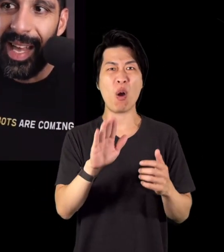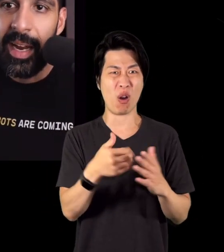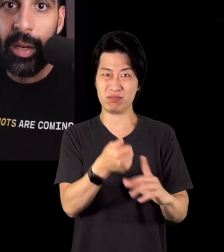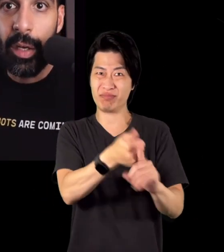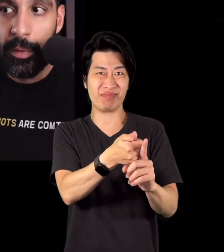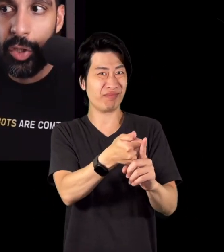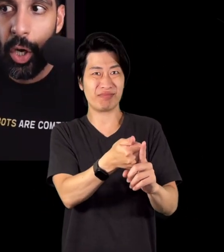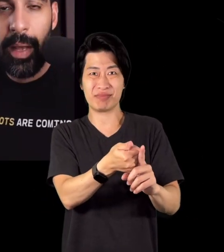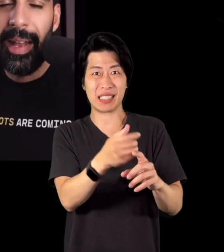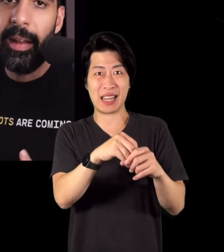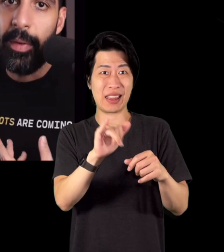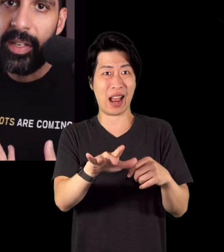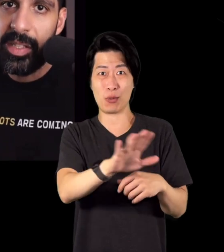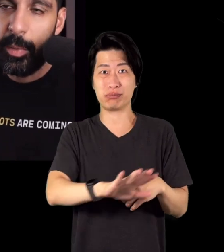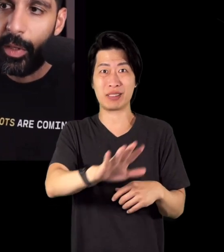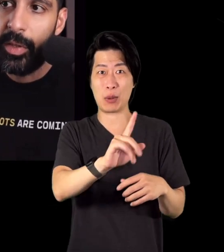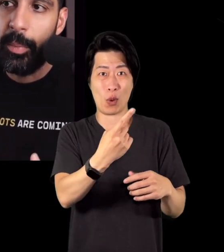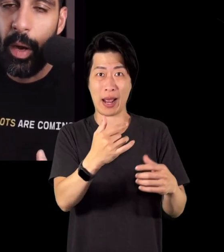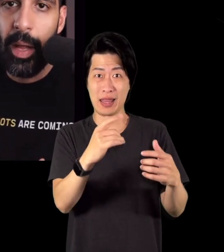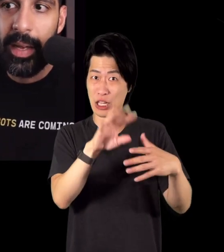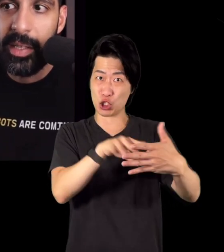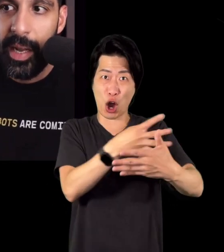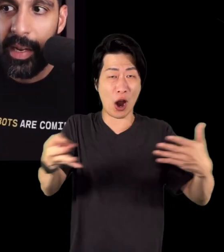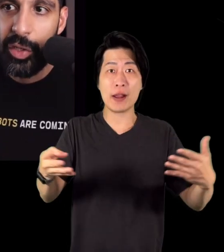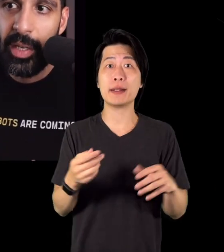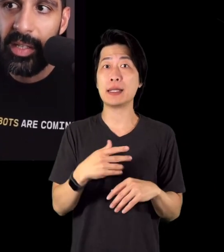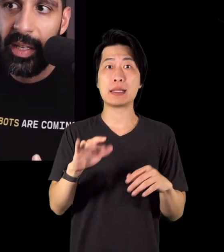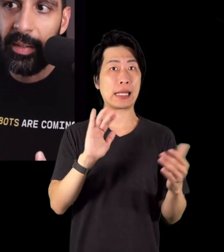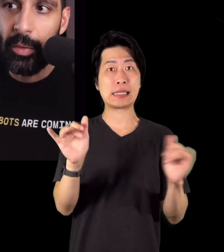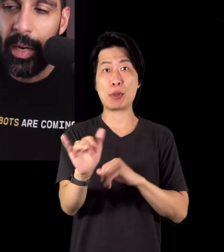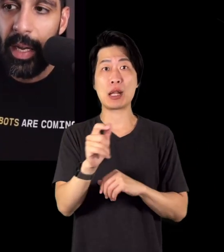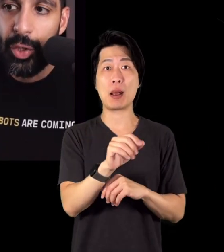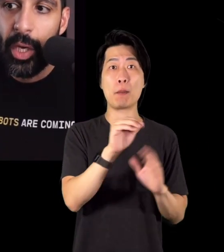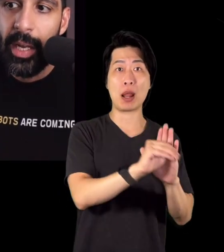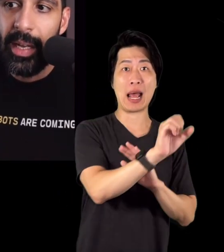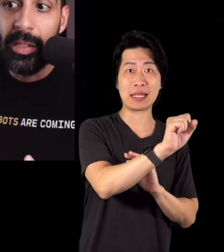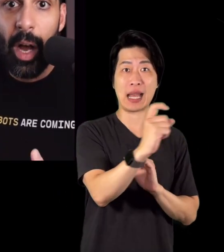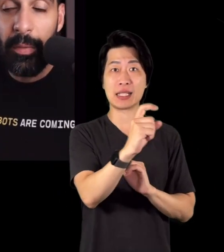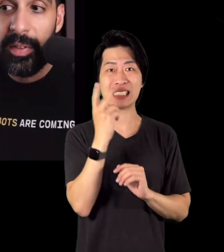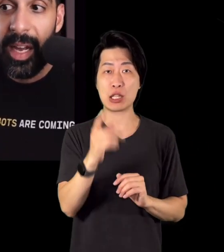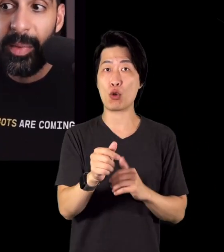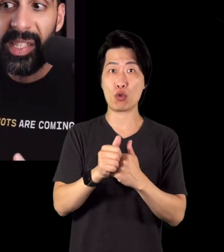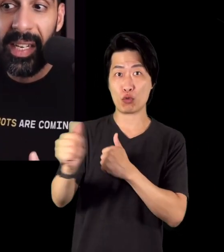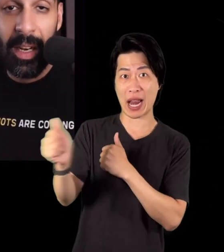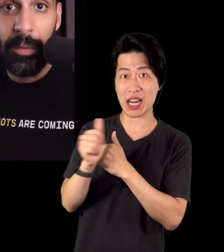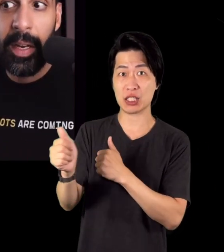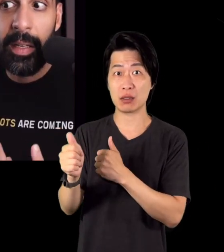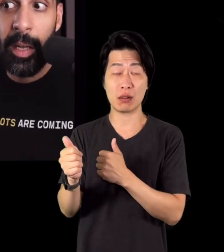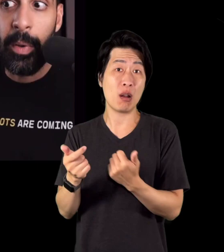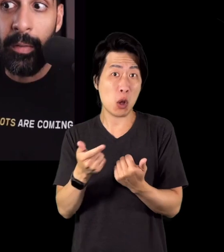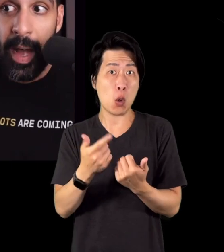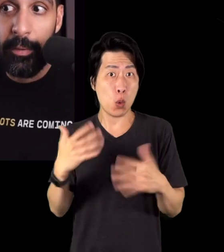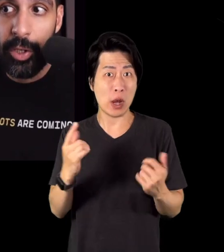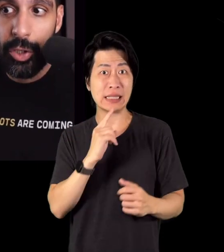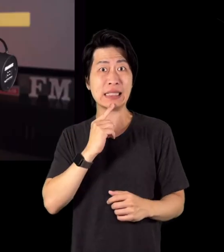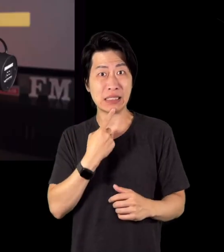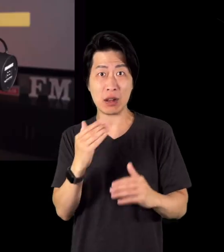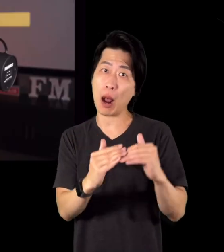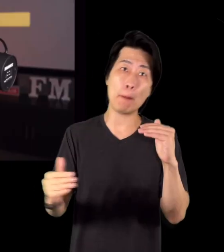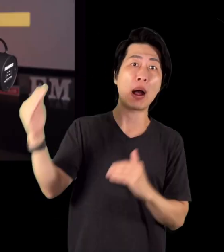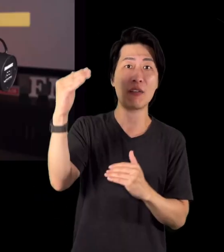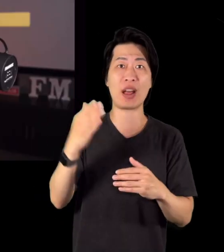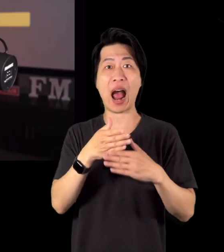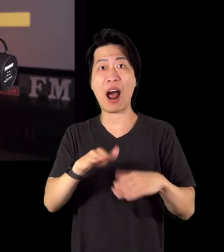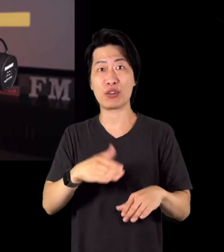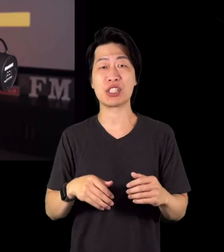in this area of the chart. And again, very similar to the Model S and X, you can see that the range is oftentimes significantly above average. If we take